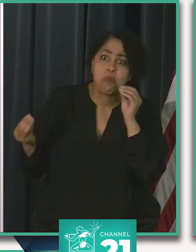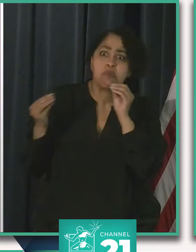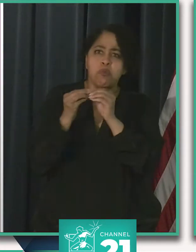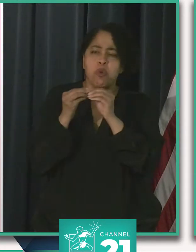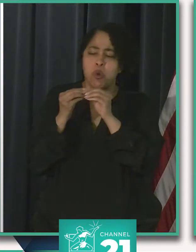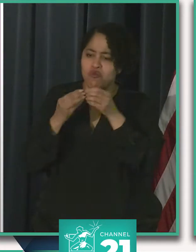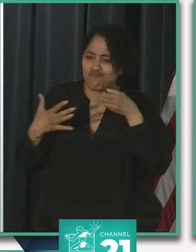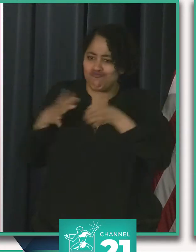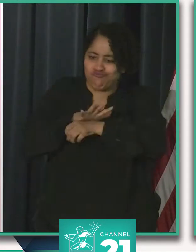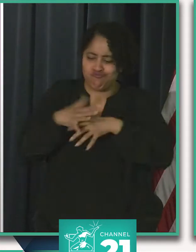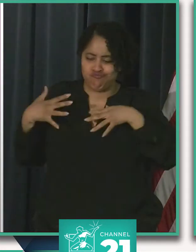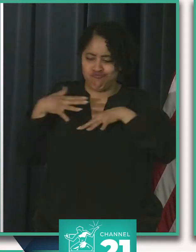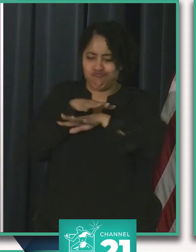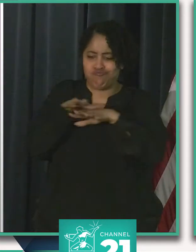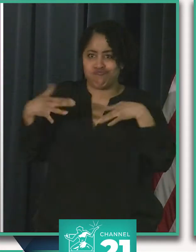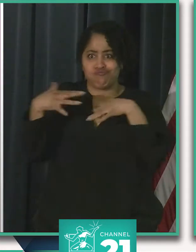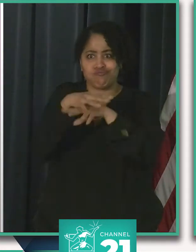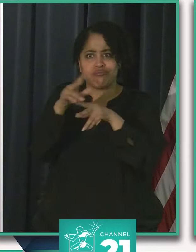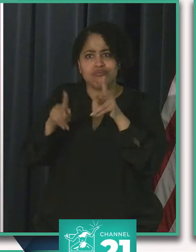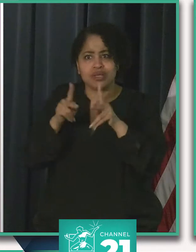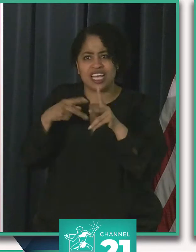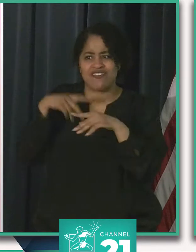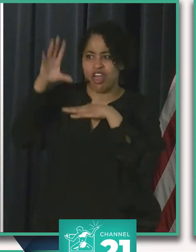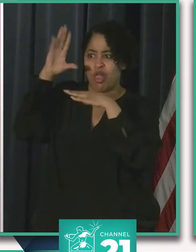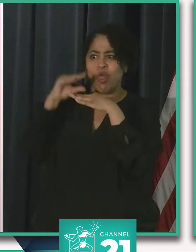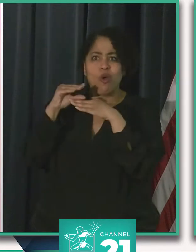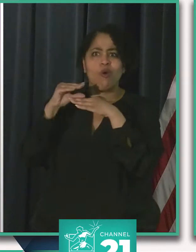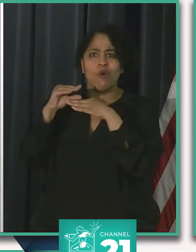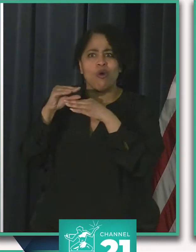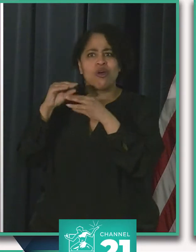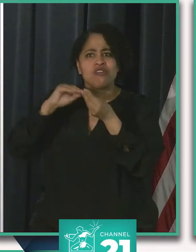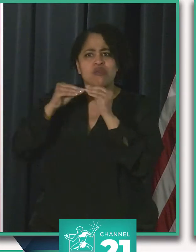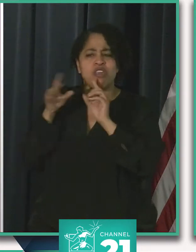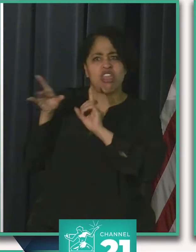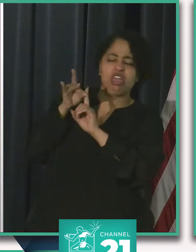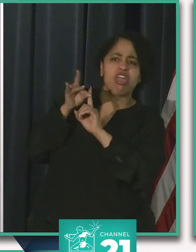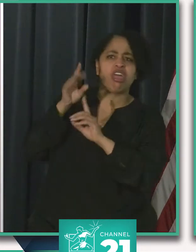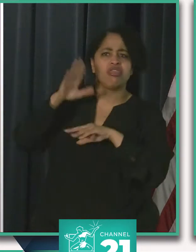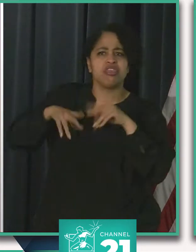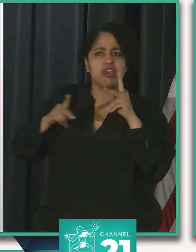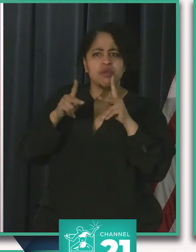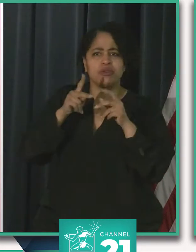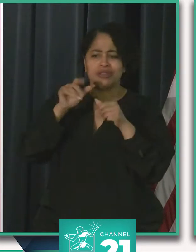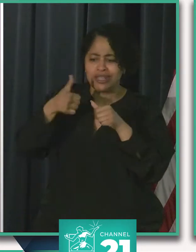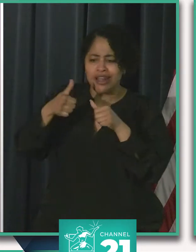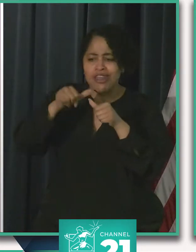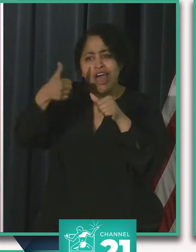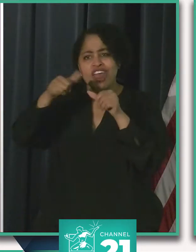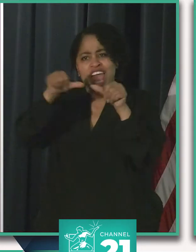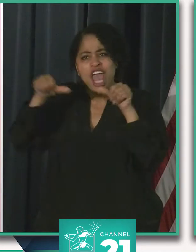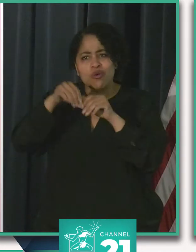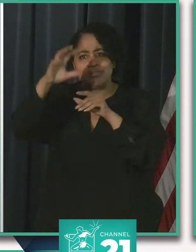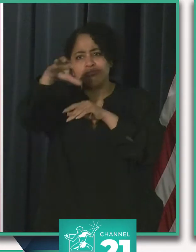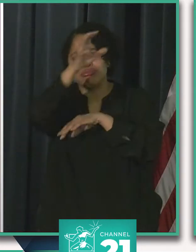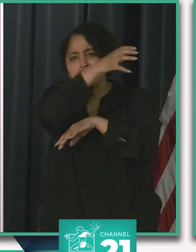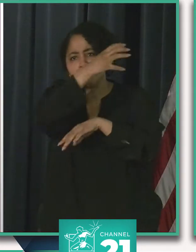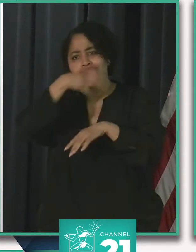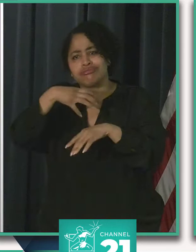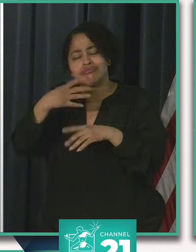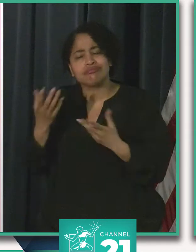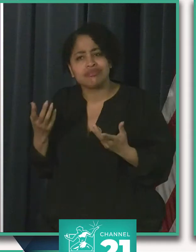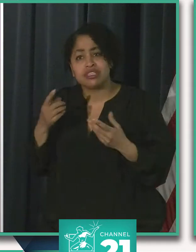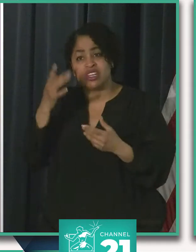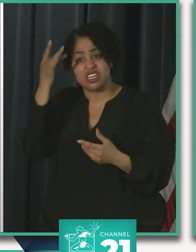riding buses, having lower infection rates than the people in the surrounding suburbs? And it's because